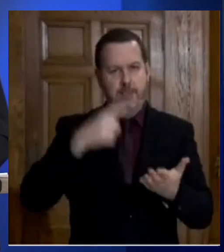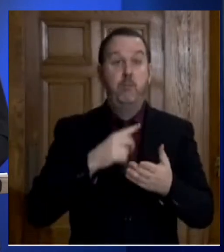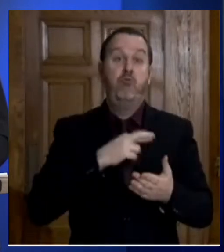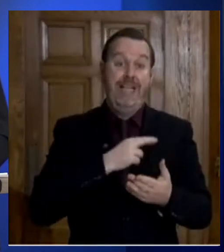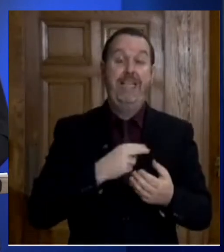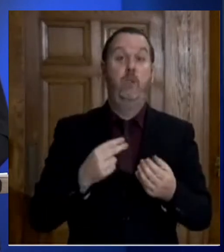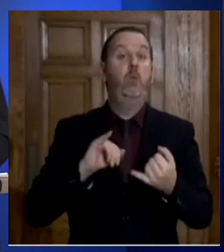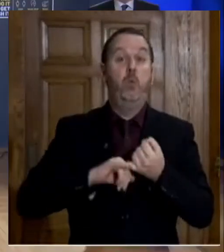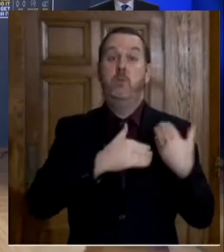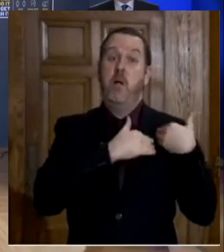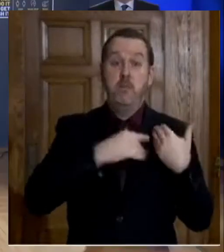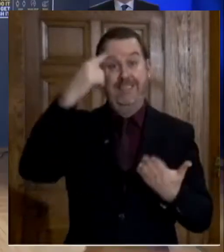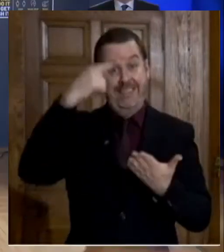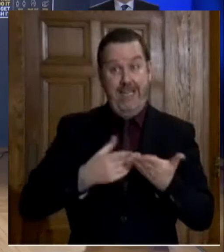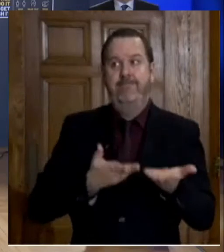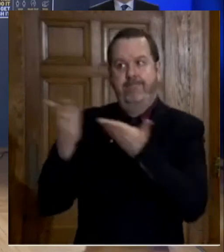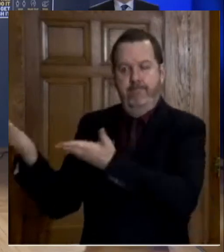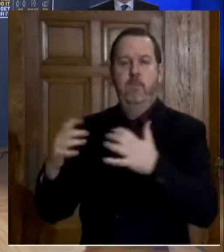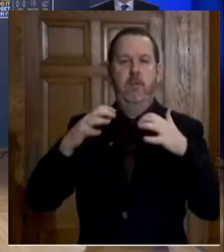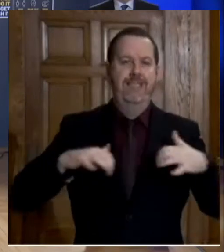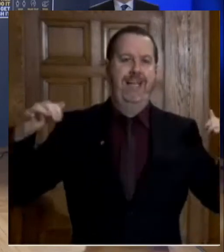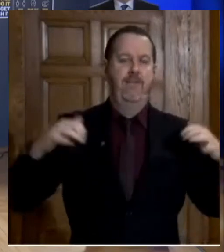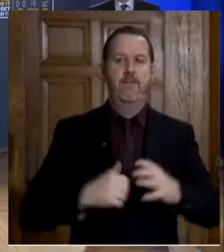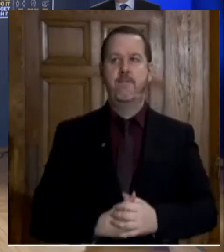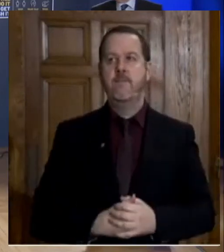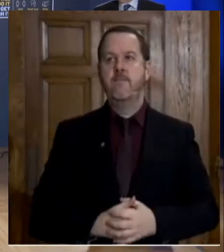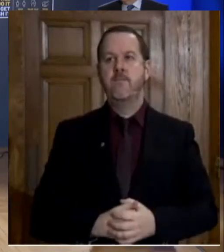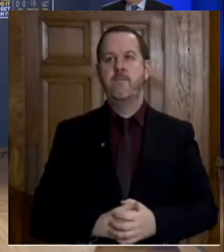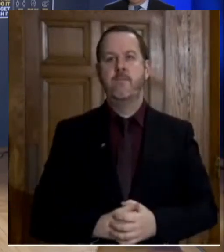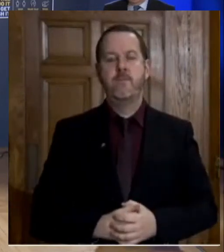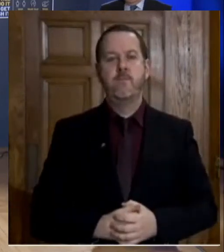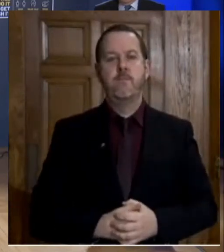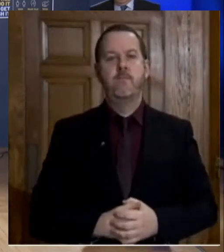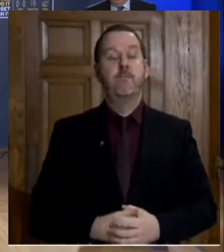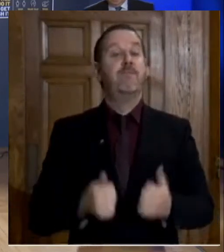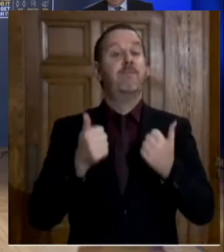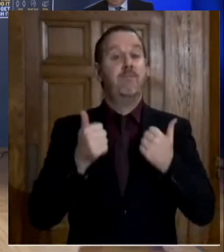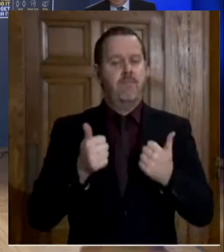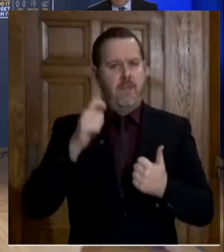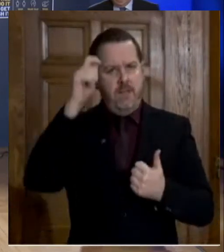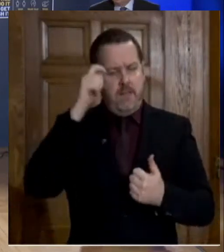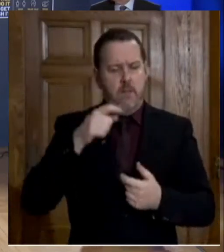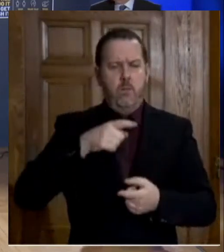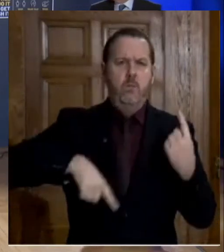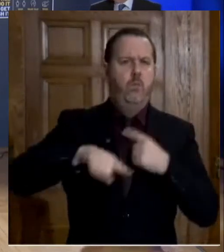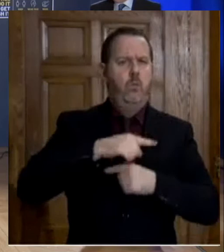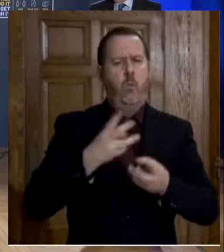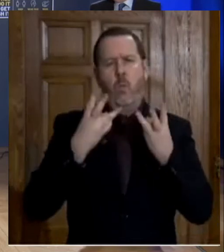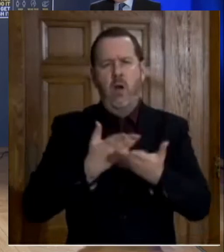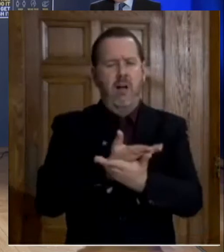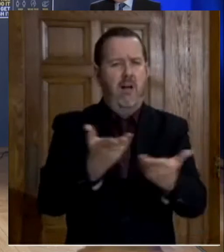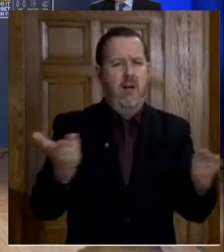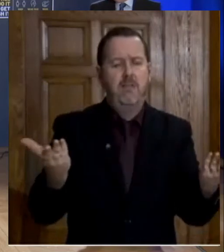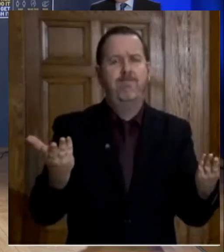executive. Okay, Louise, and I think what we would be asking at this point in time is, we introduced this period,